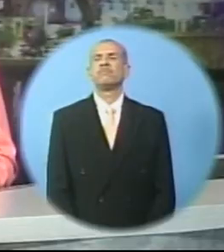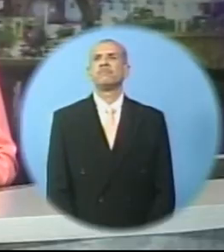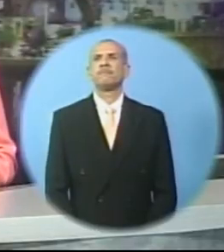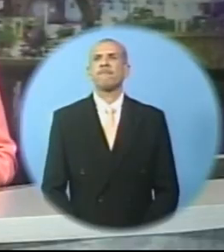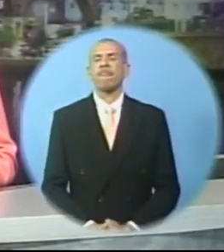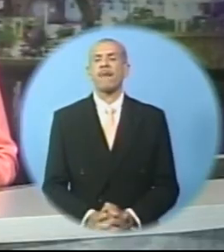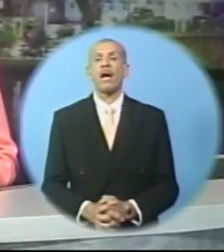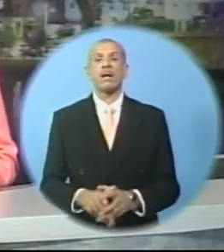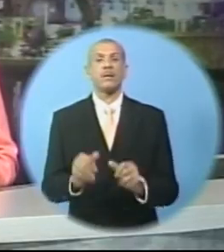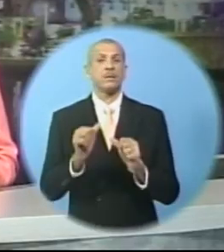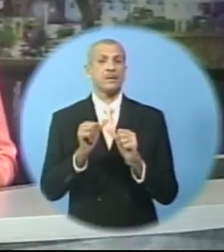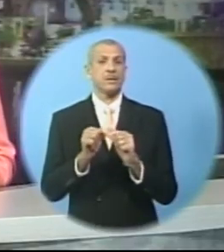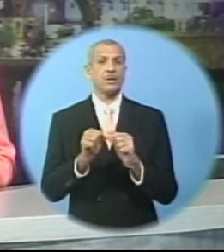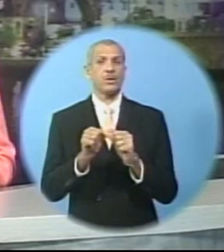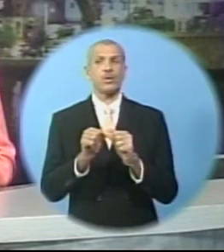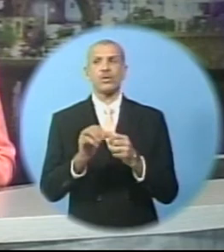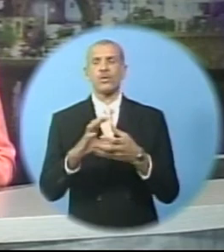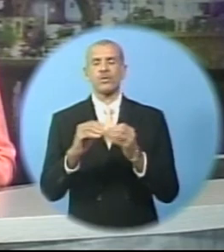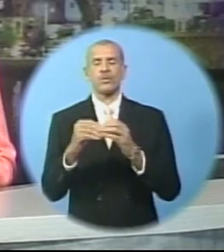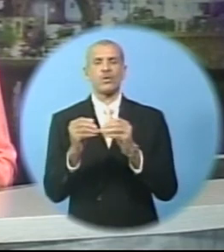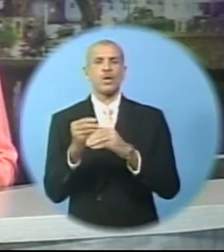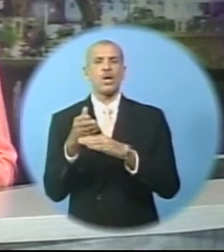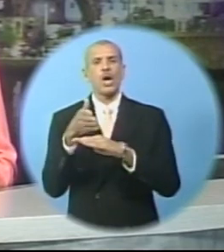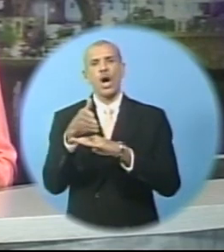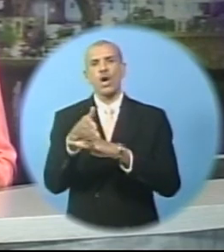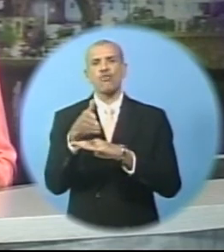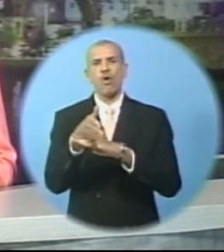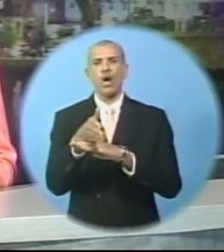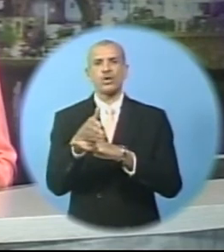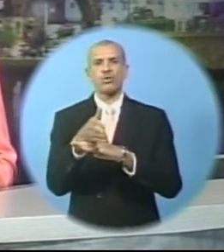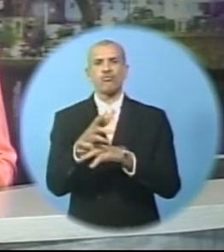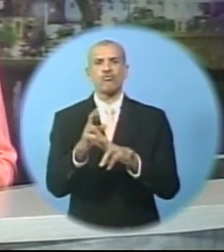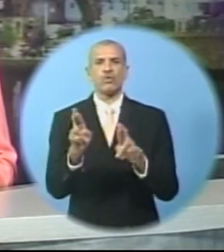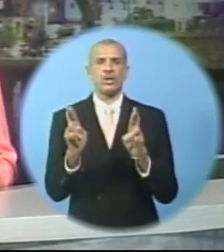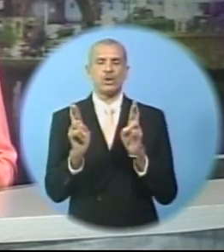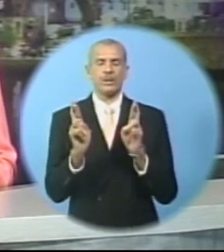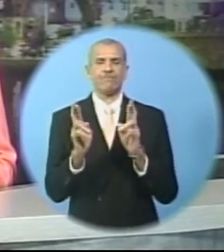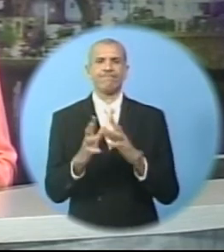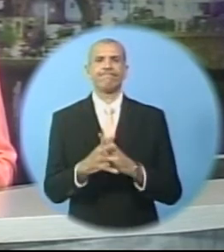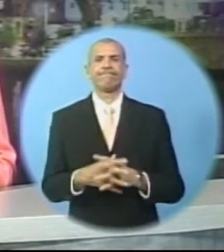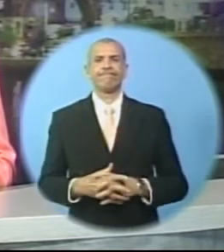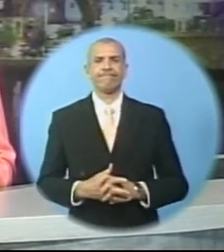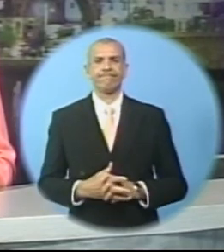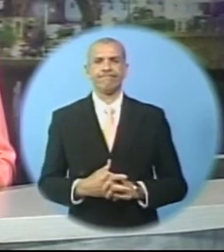Still to come, a look at some of the stories making headlines across the region. Stay with us.